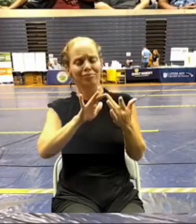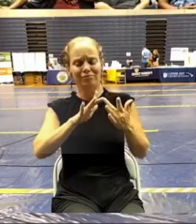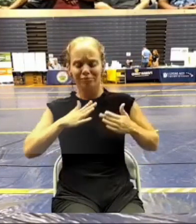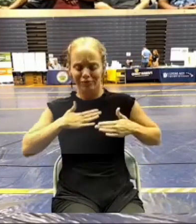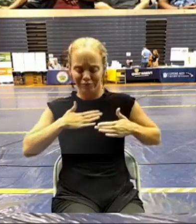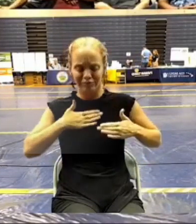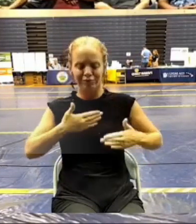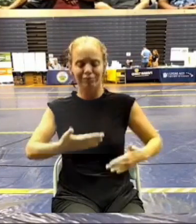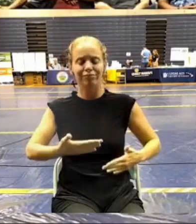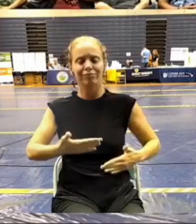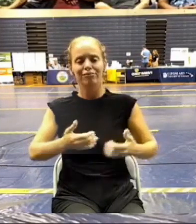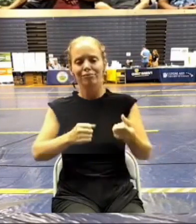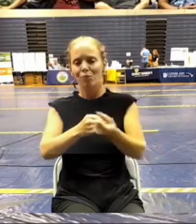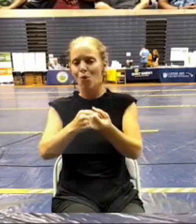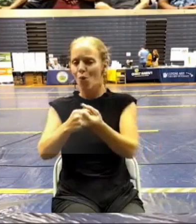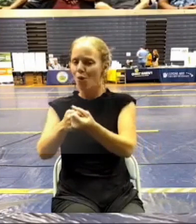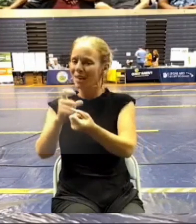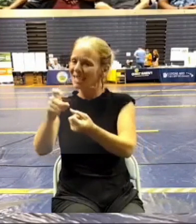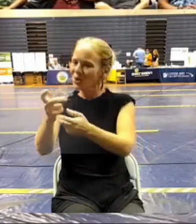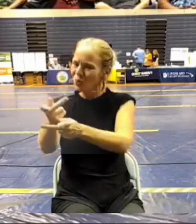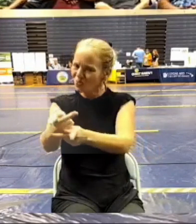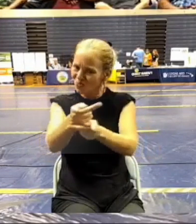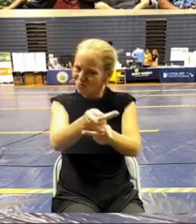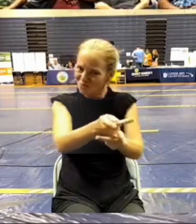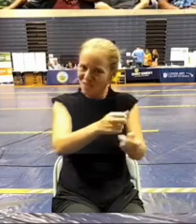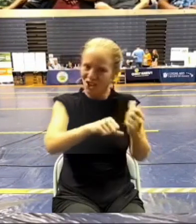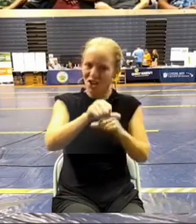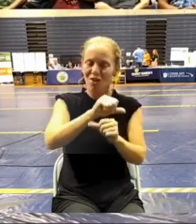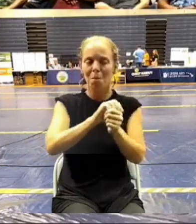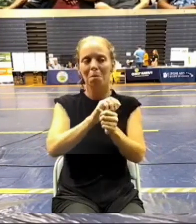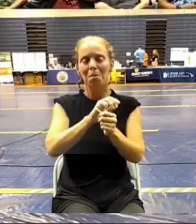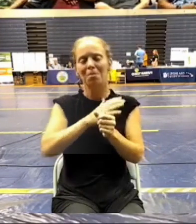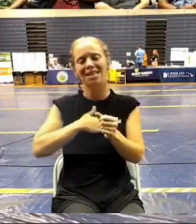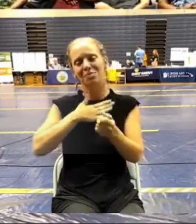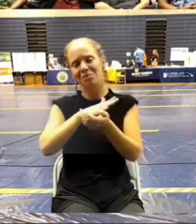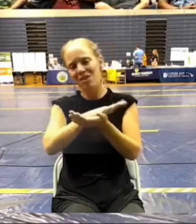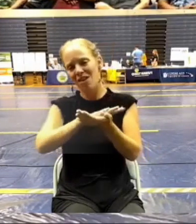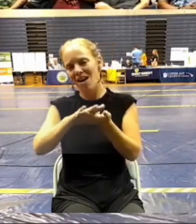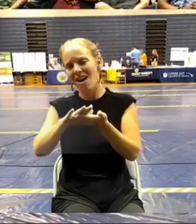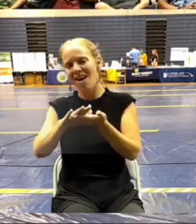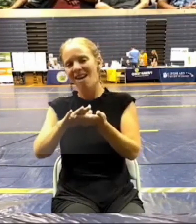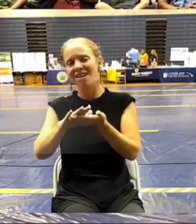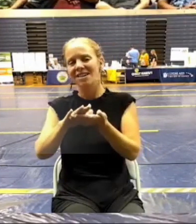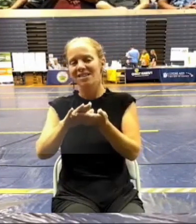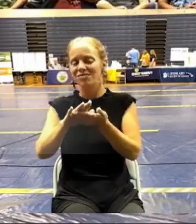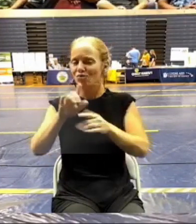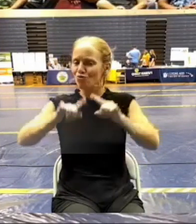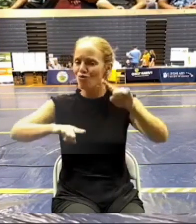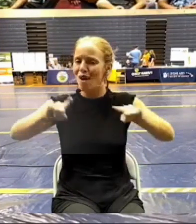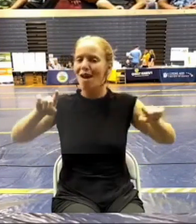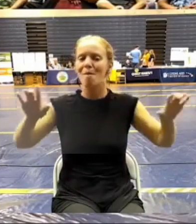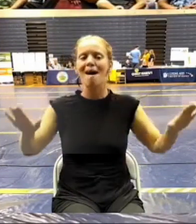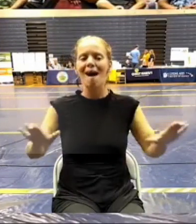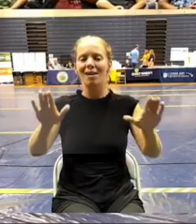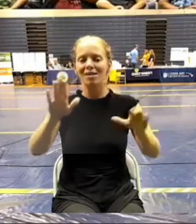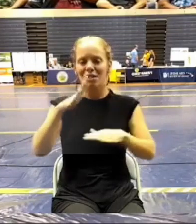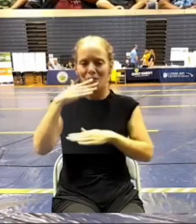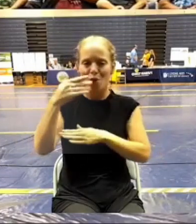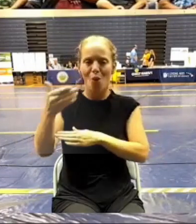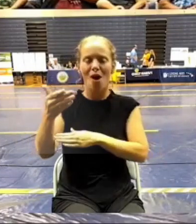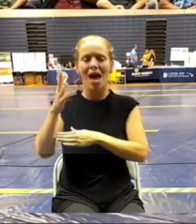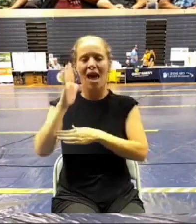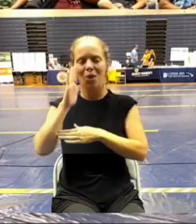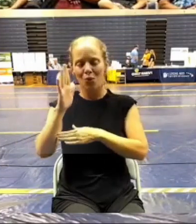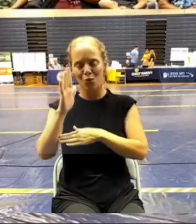Again, let's take care of each other. Be kind. Let's commit random acts of aloha. And together, we will